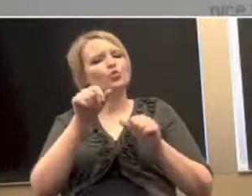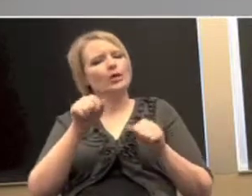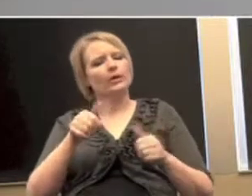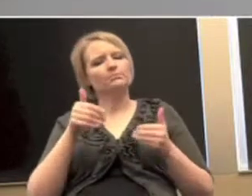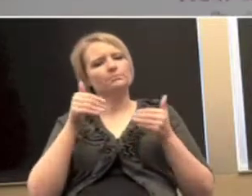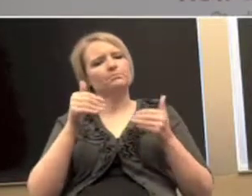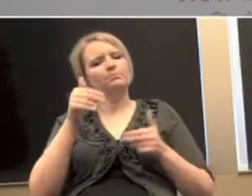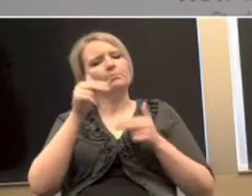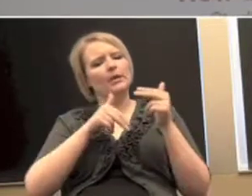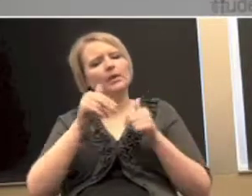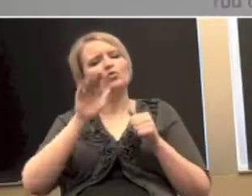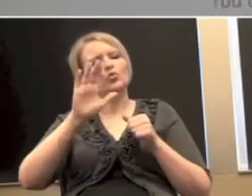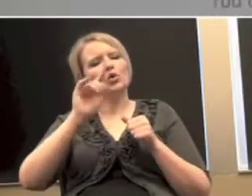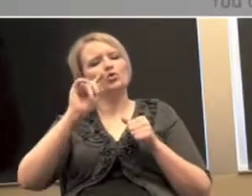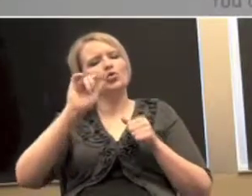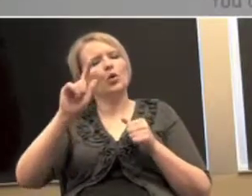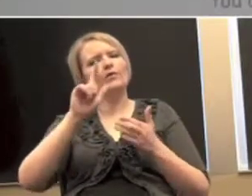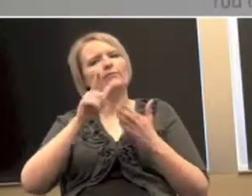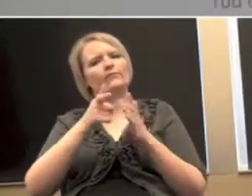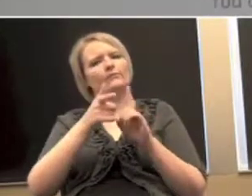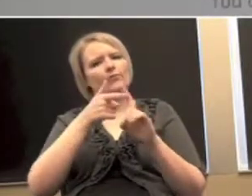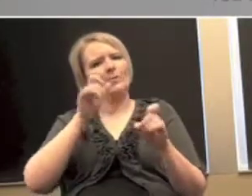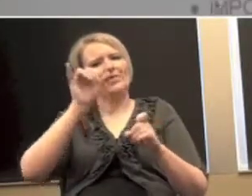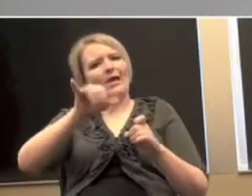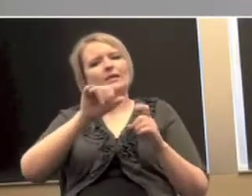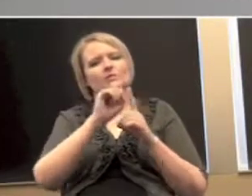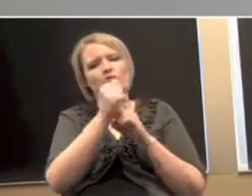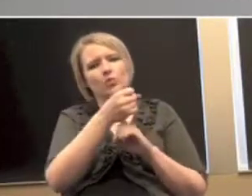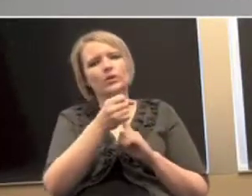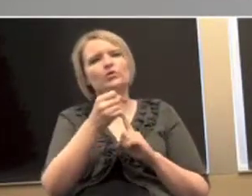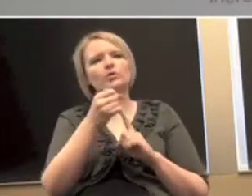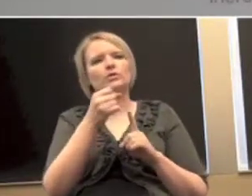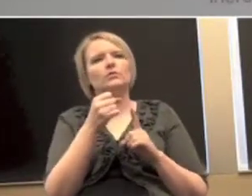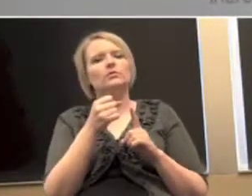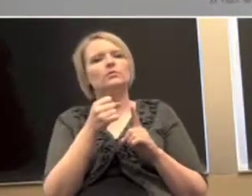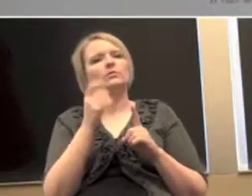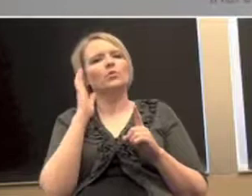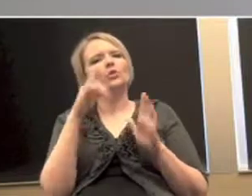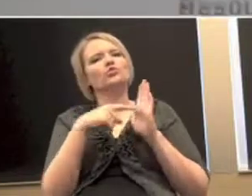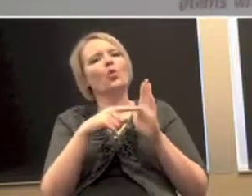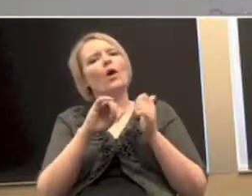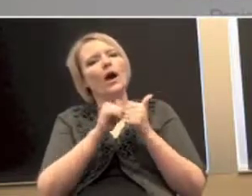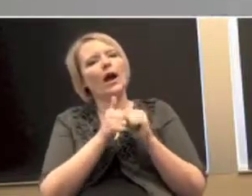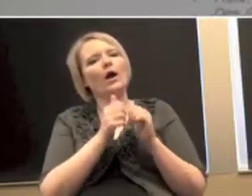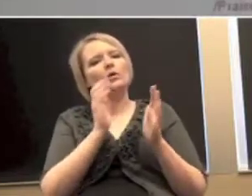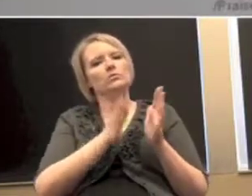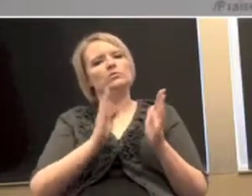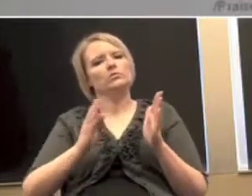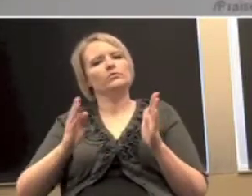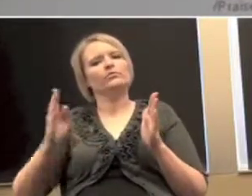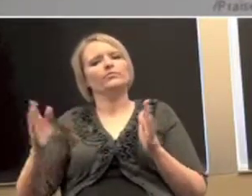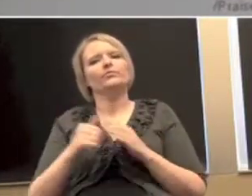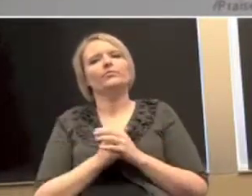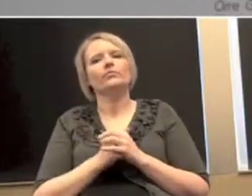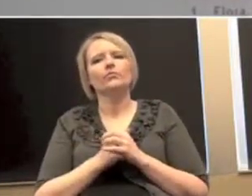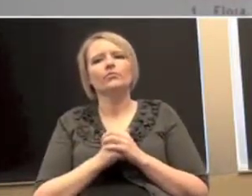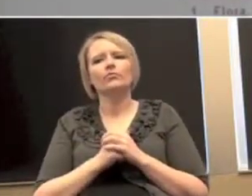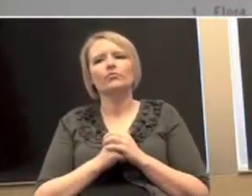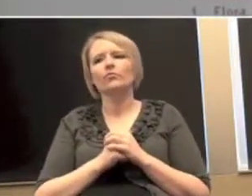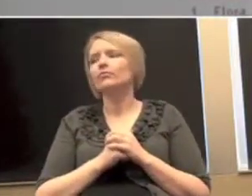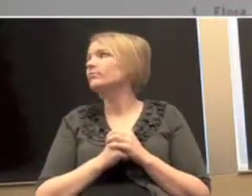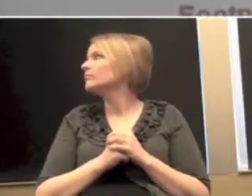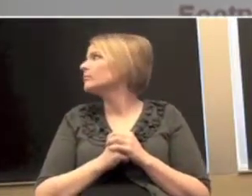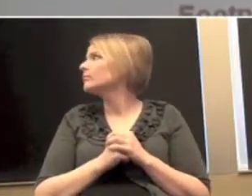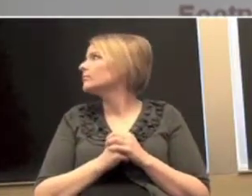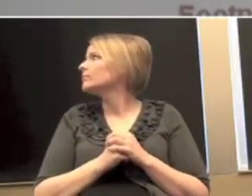this kind of situation, going down in terms of how this should actually be played out. All right, some footnotes there